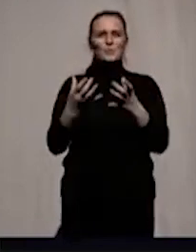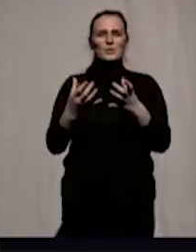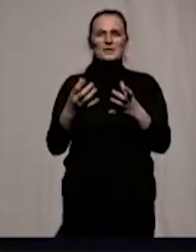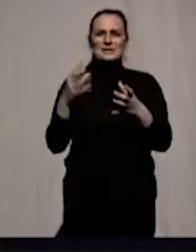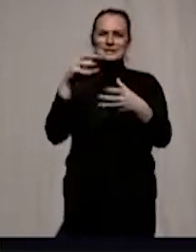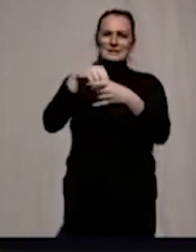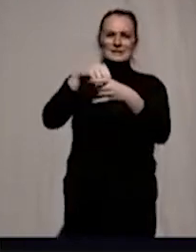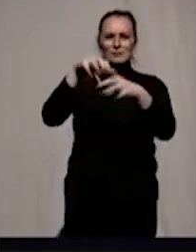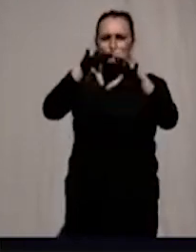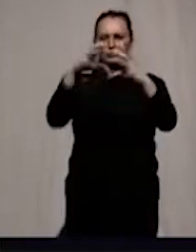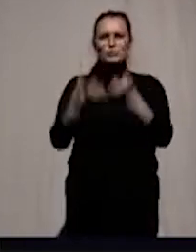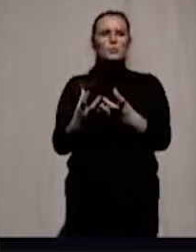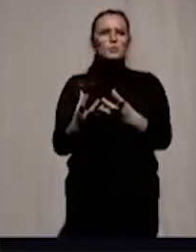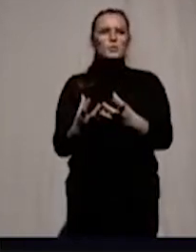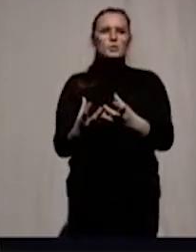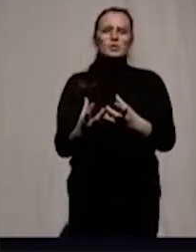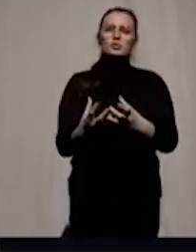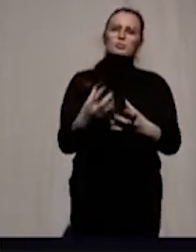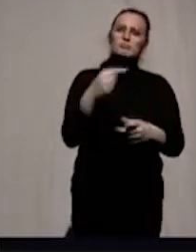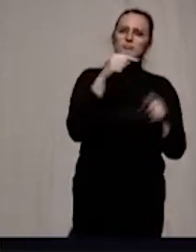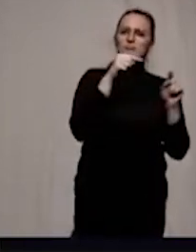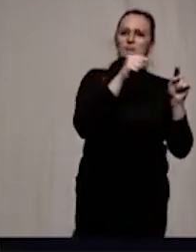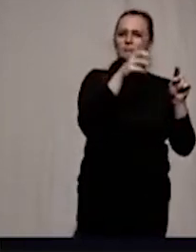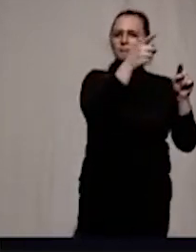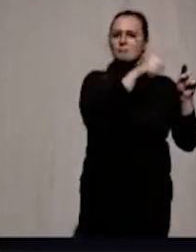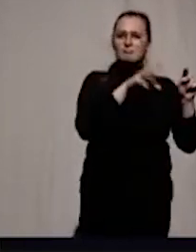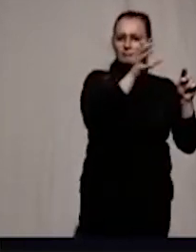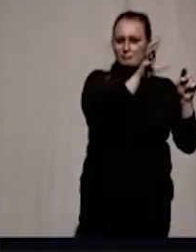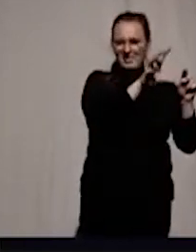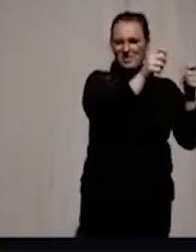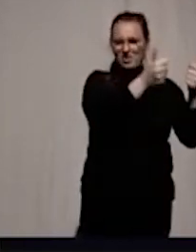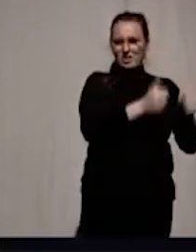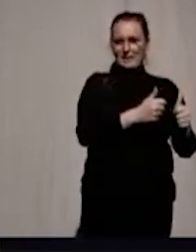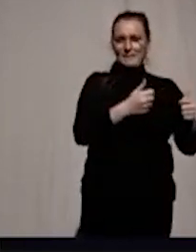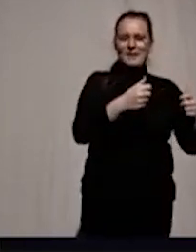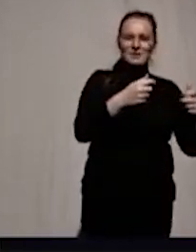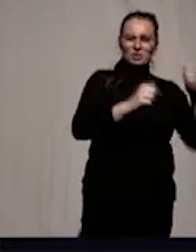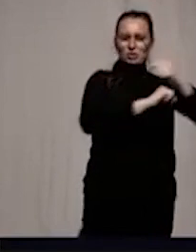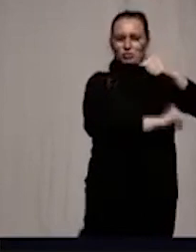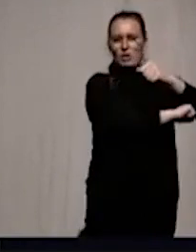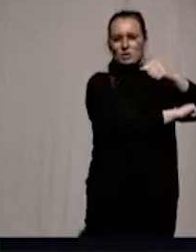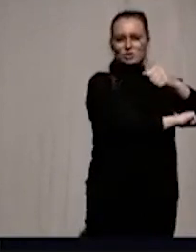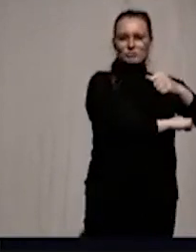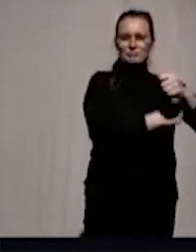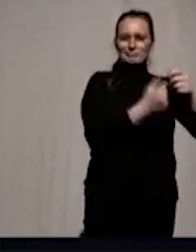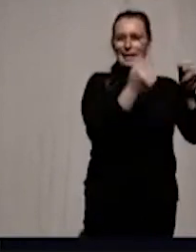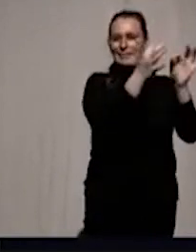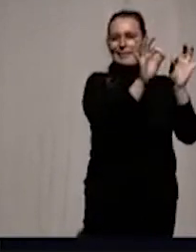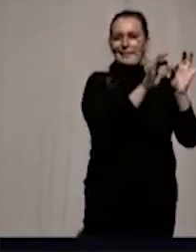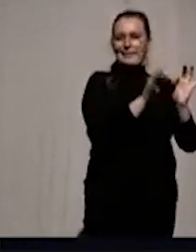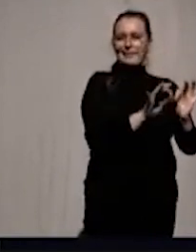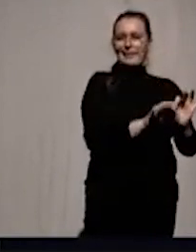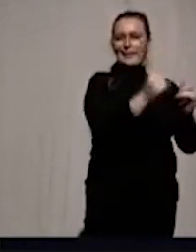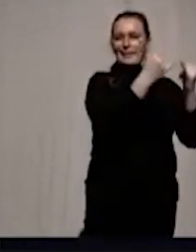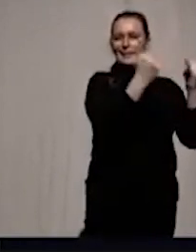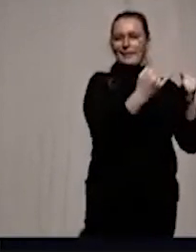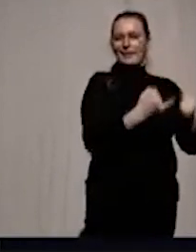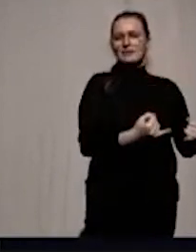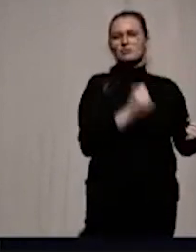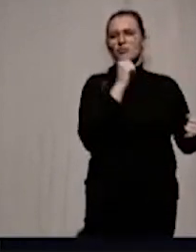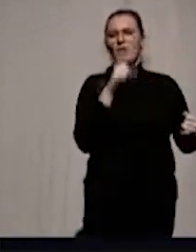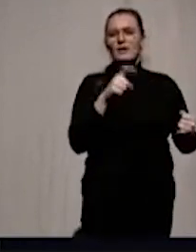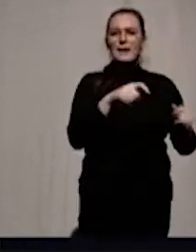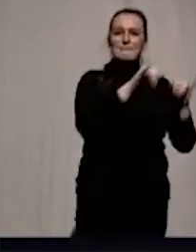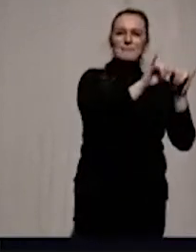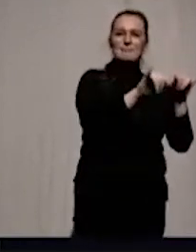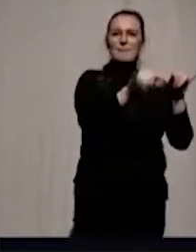your physical structure, which would be your stanzas, your lines. Once again, no rules. It doesn't need to have a specific beat. It doesn't need to have a specific